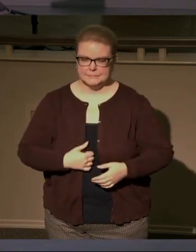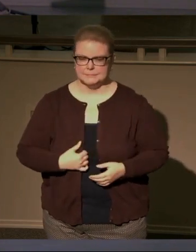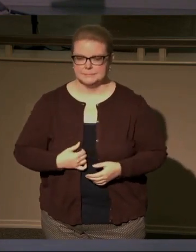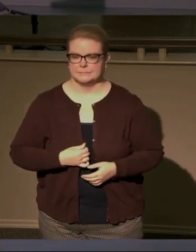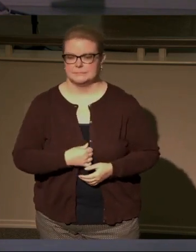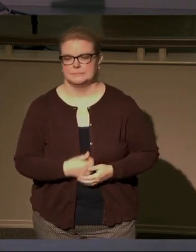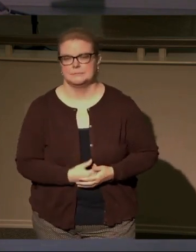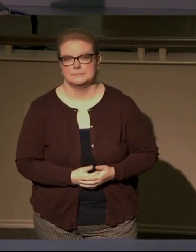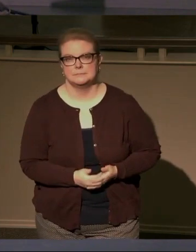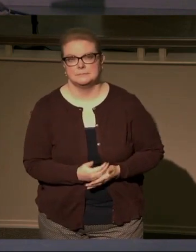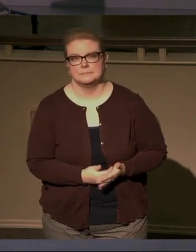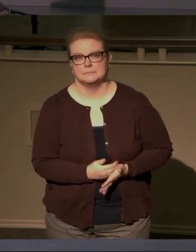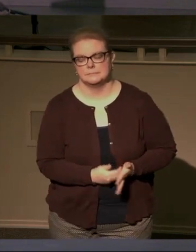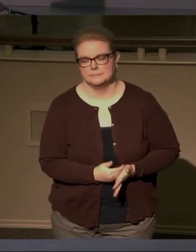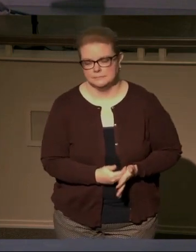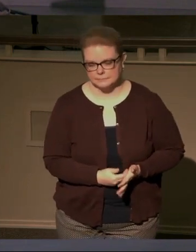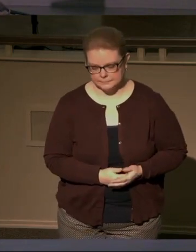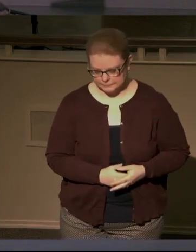Amen.